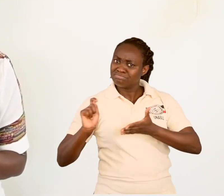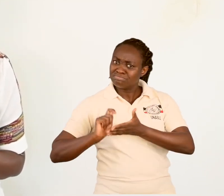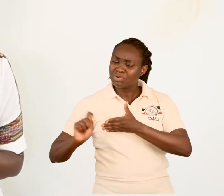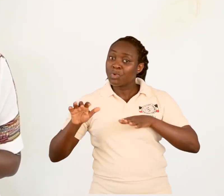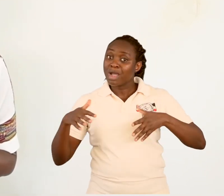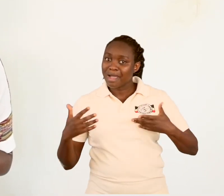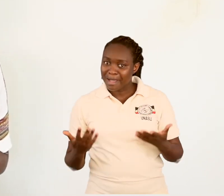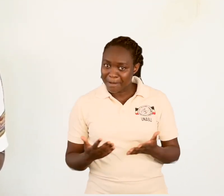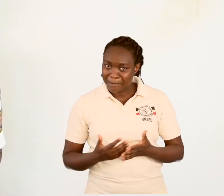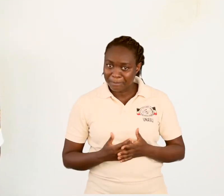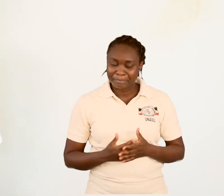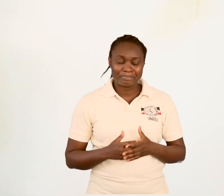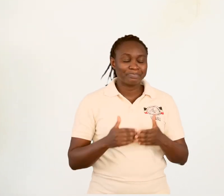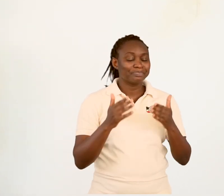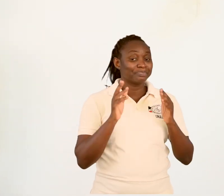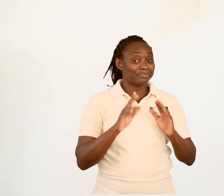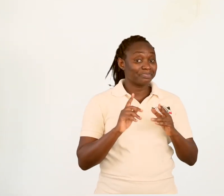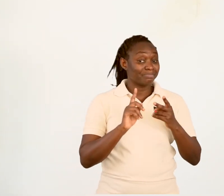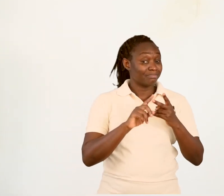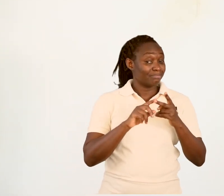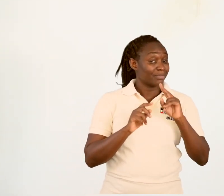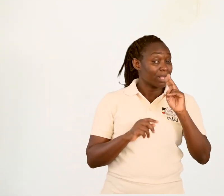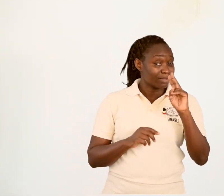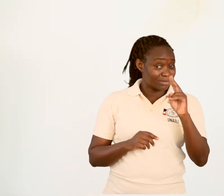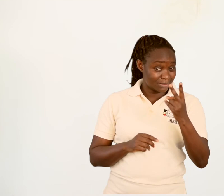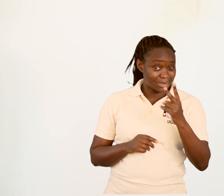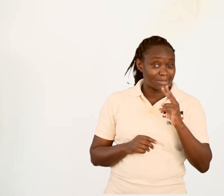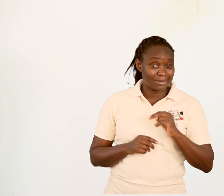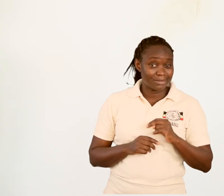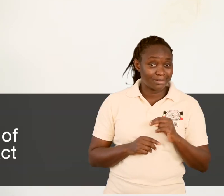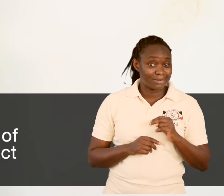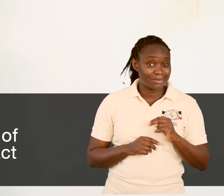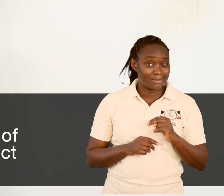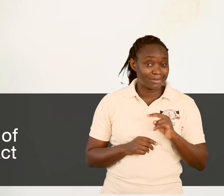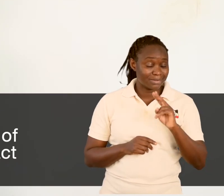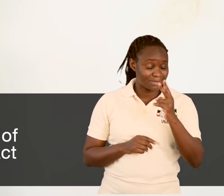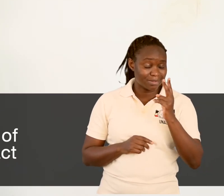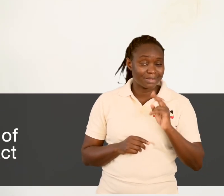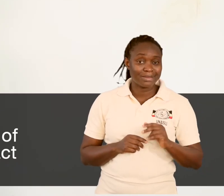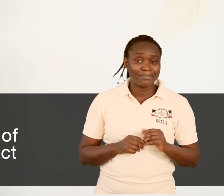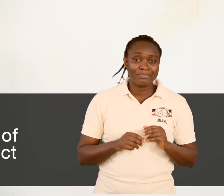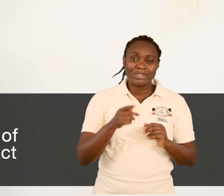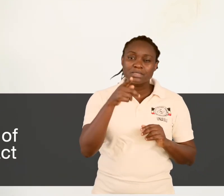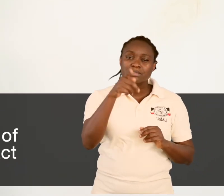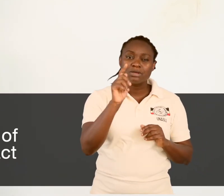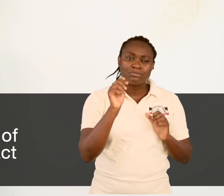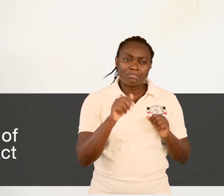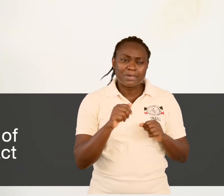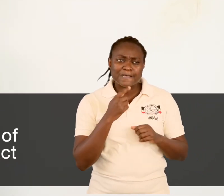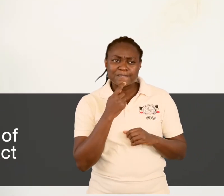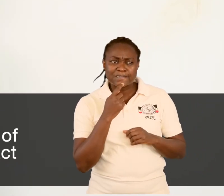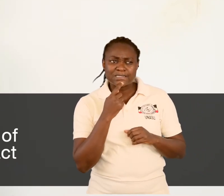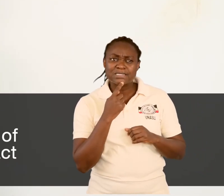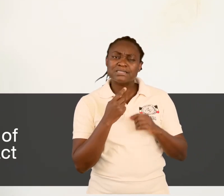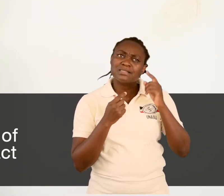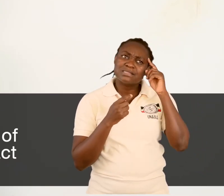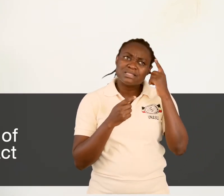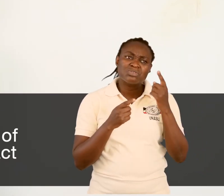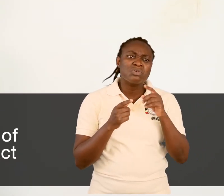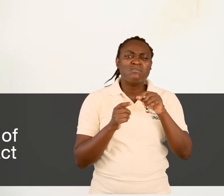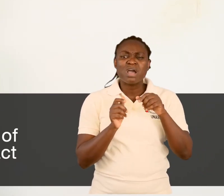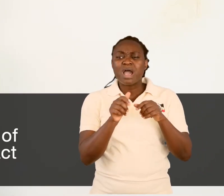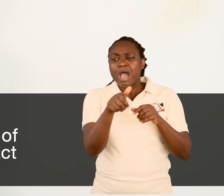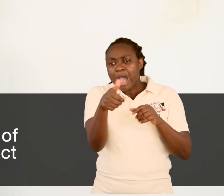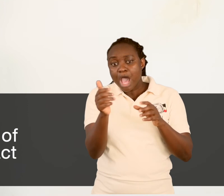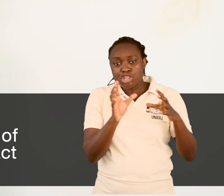nouns. 2, you will need to research about other types of